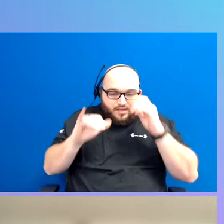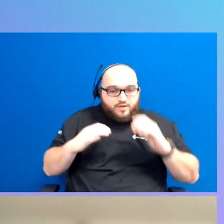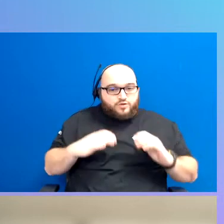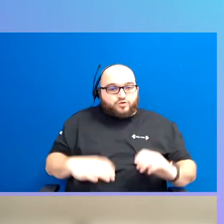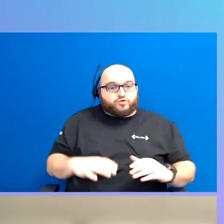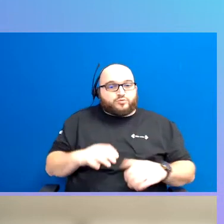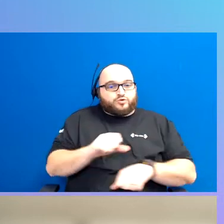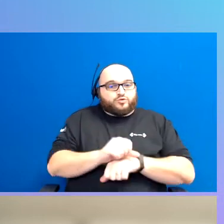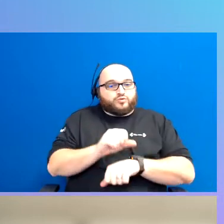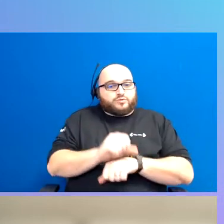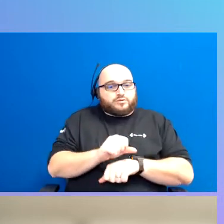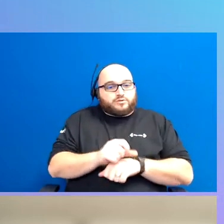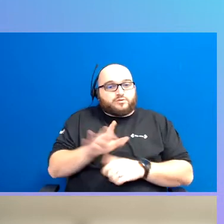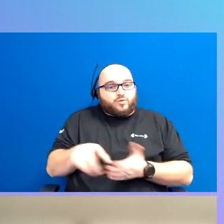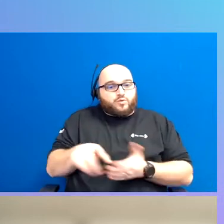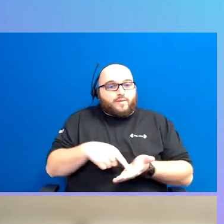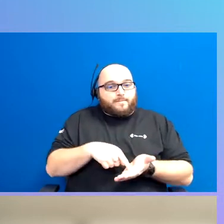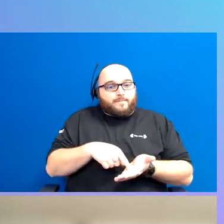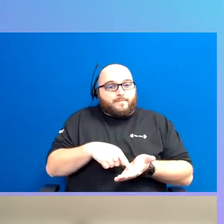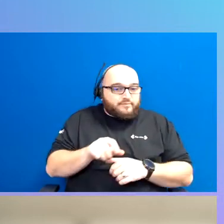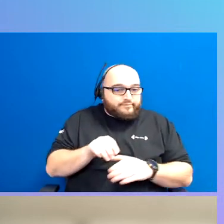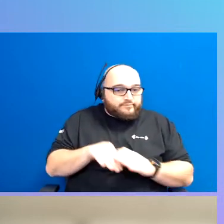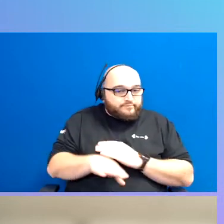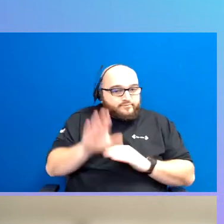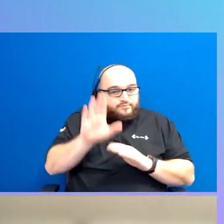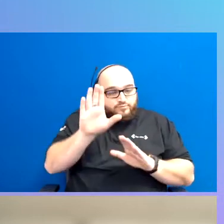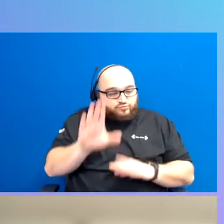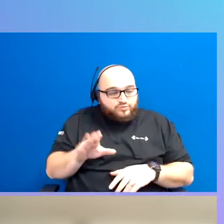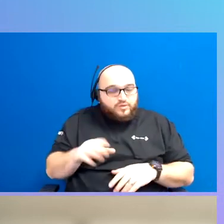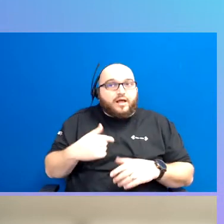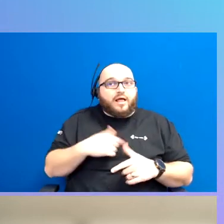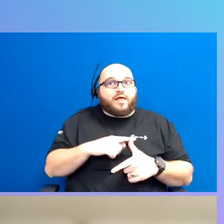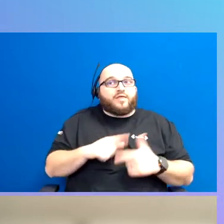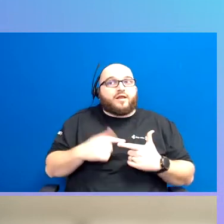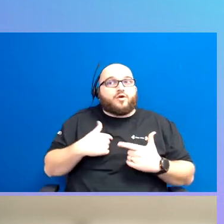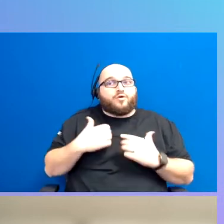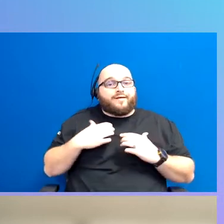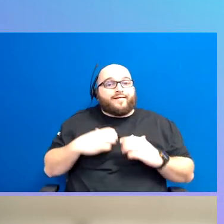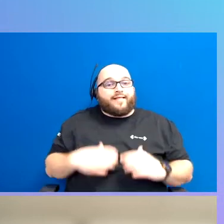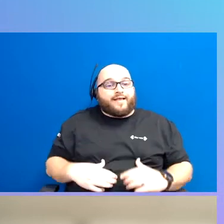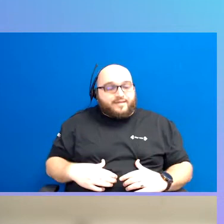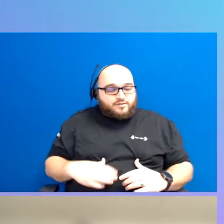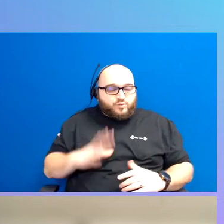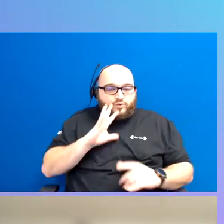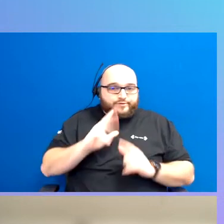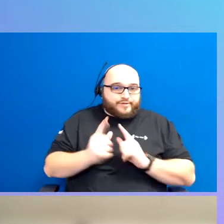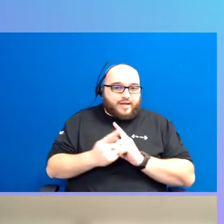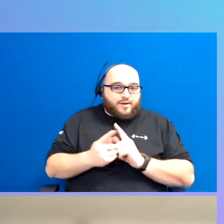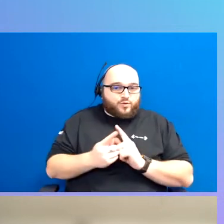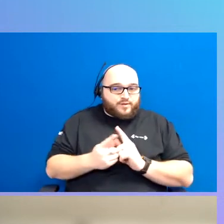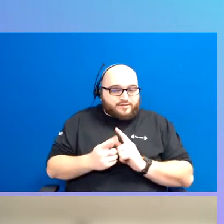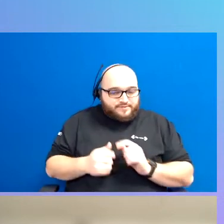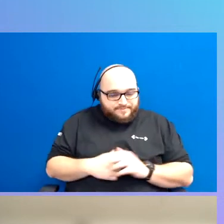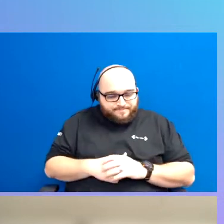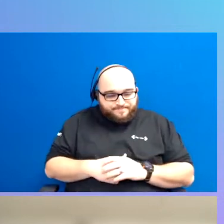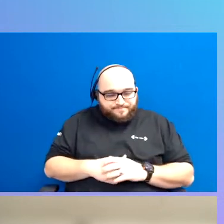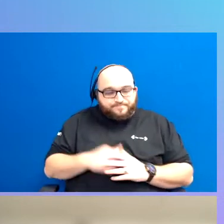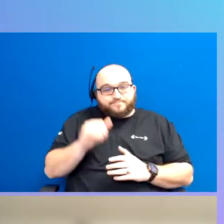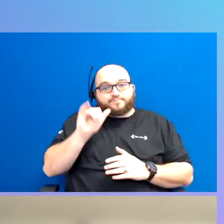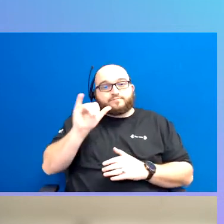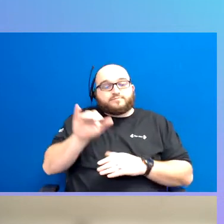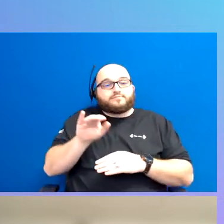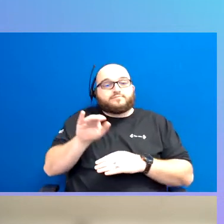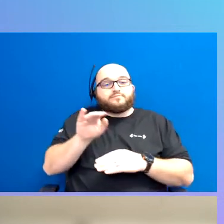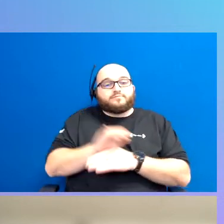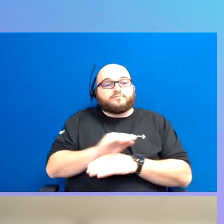and European Accessibility Act. That was great. And then also our clients were coming to us. So in that business, we had a